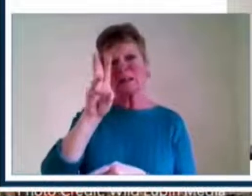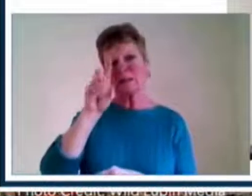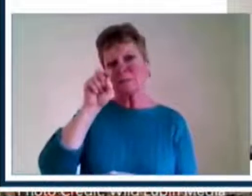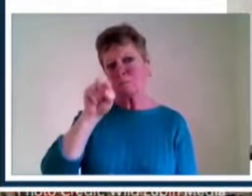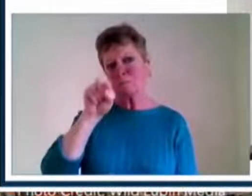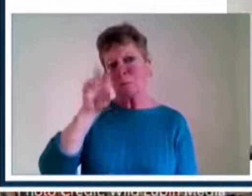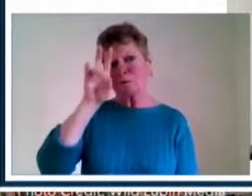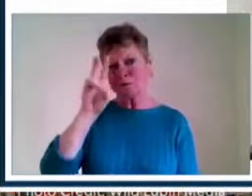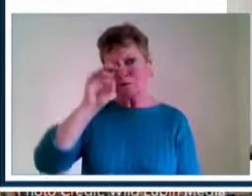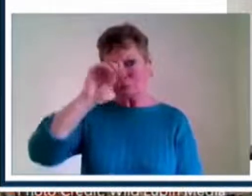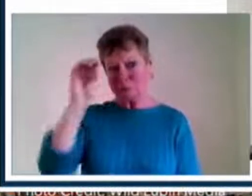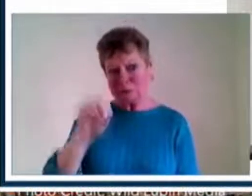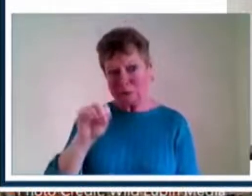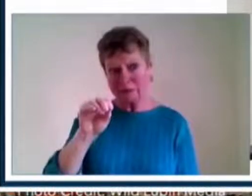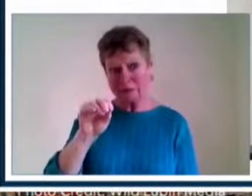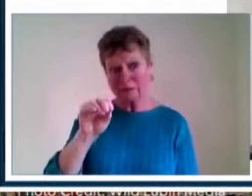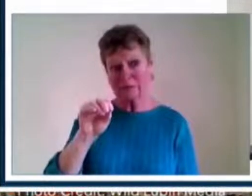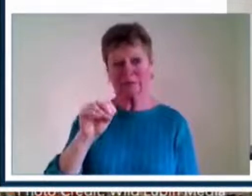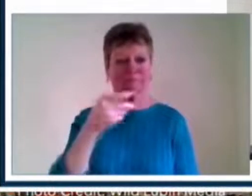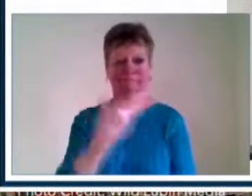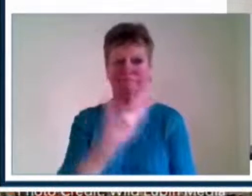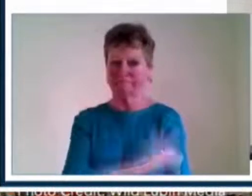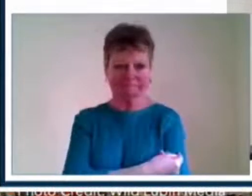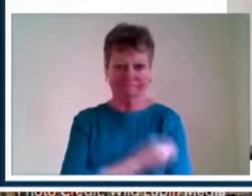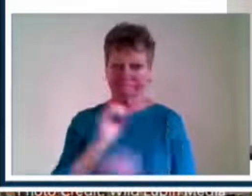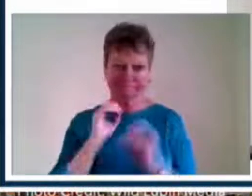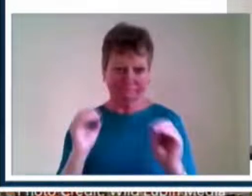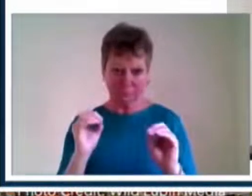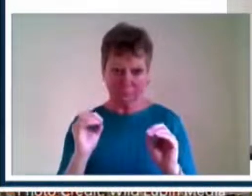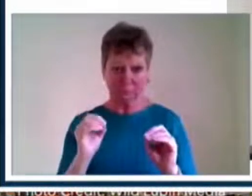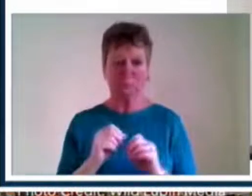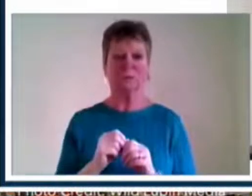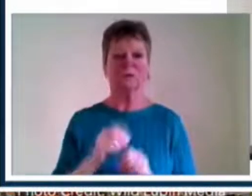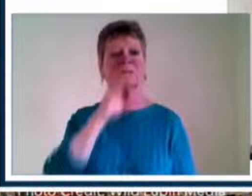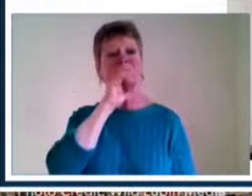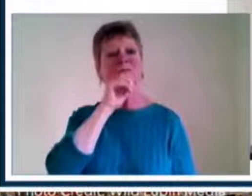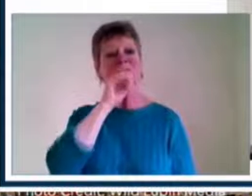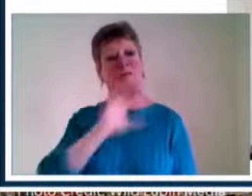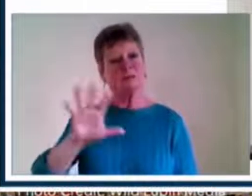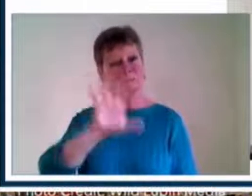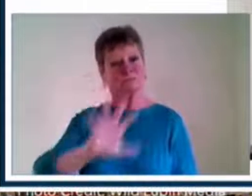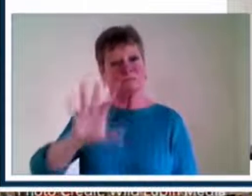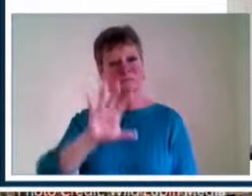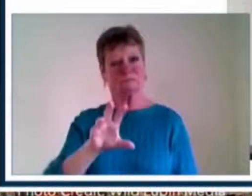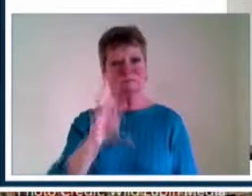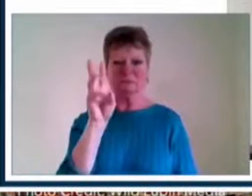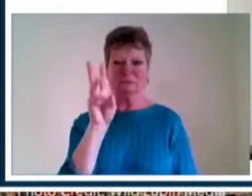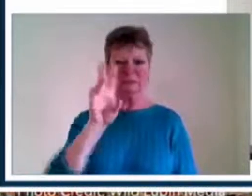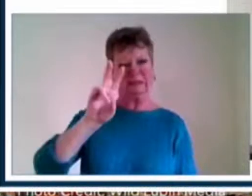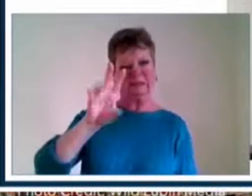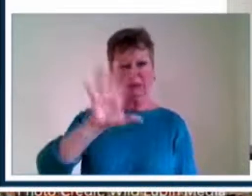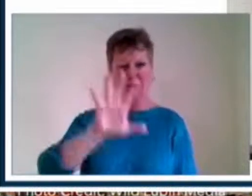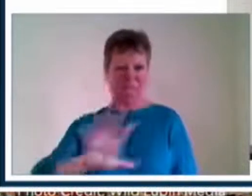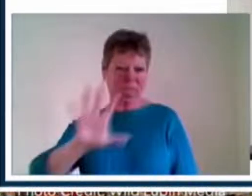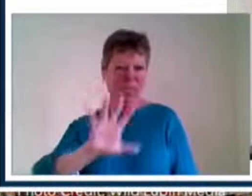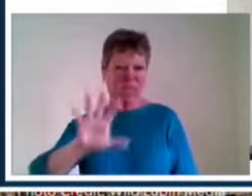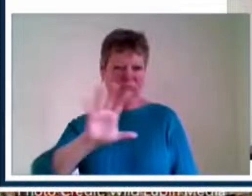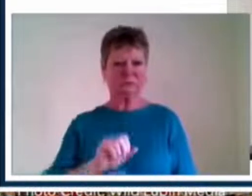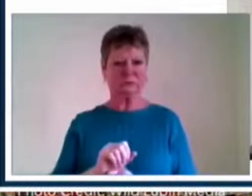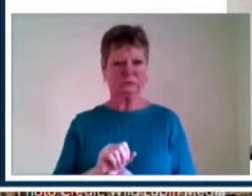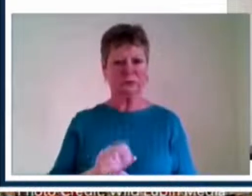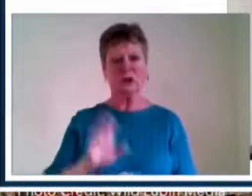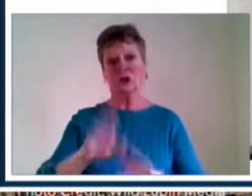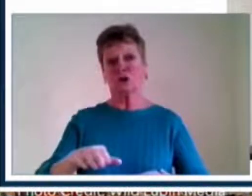26.7% are unvaccinated. The average age of those in the hospital is 67. There are 2 children in